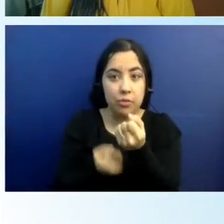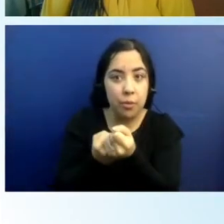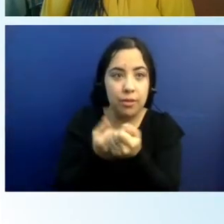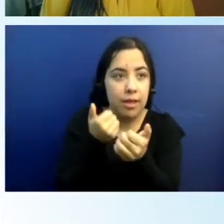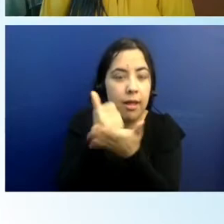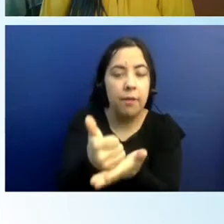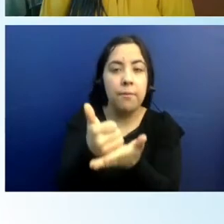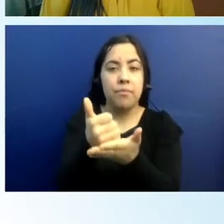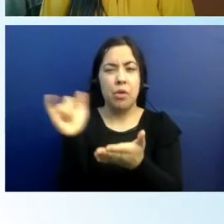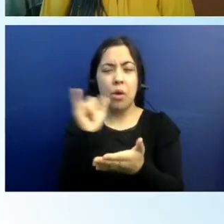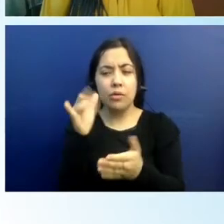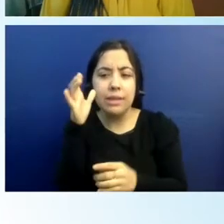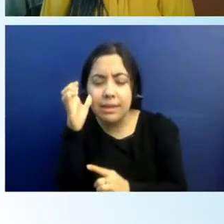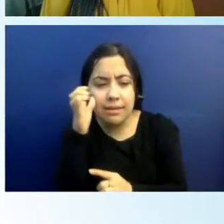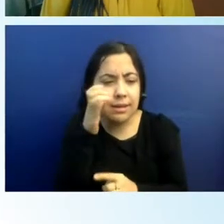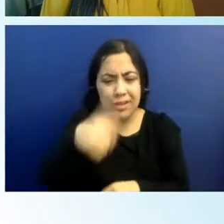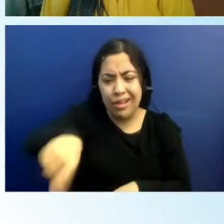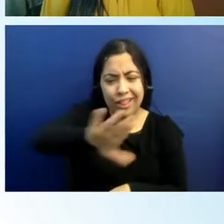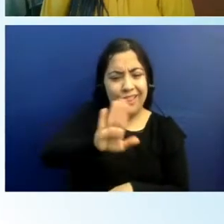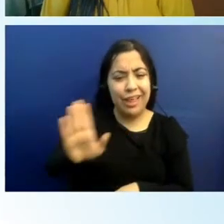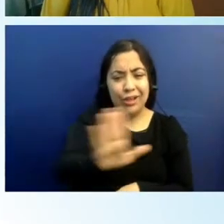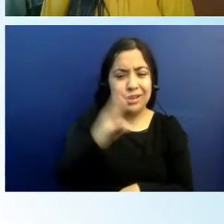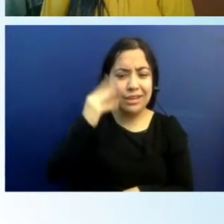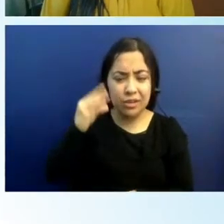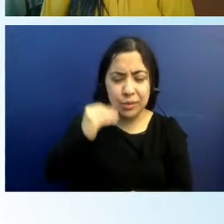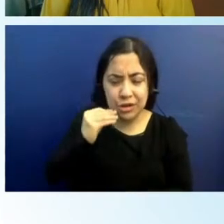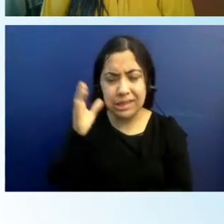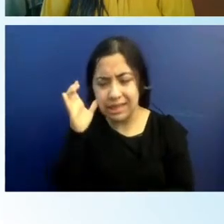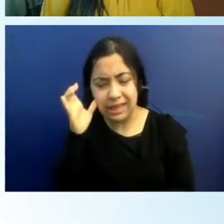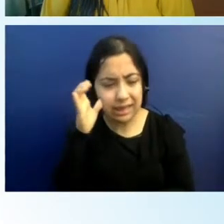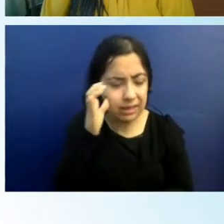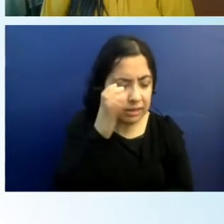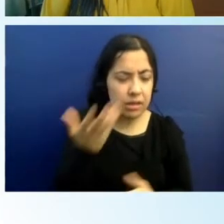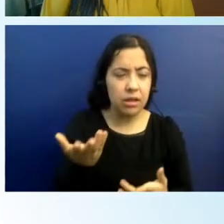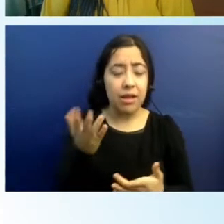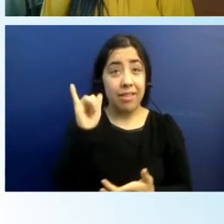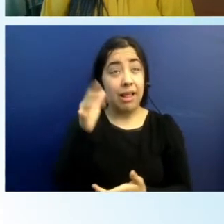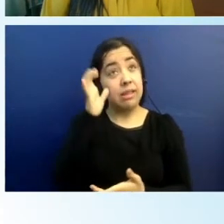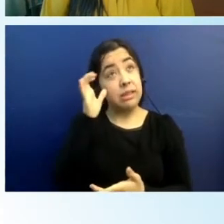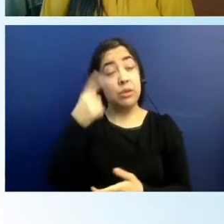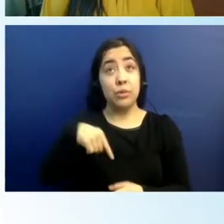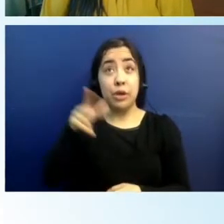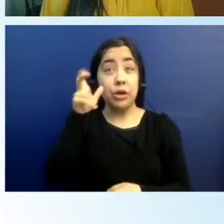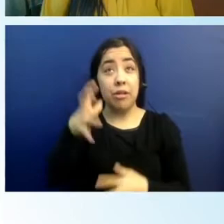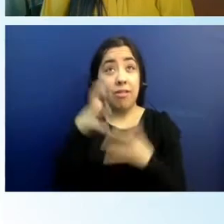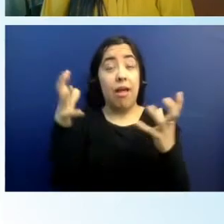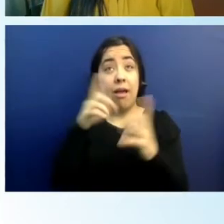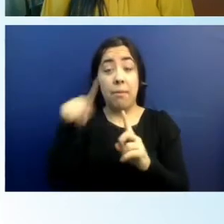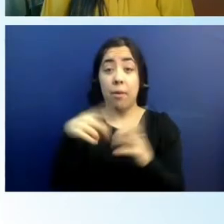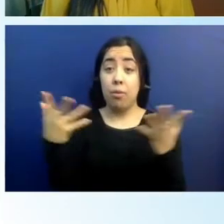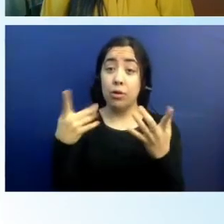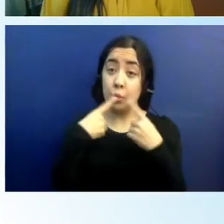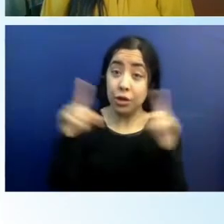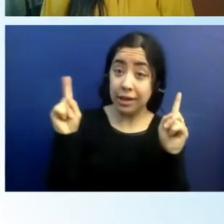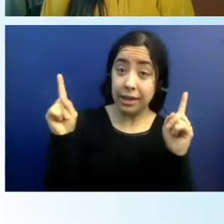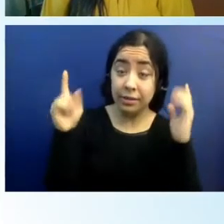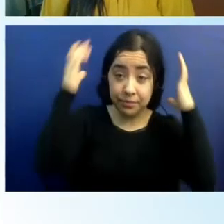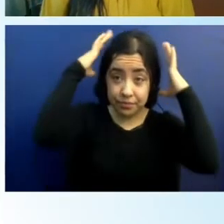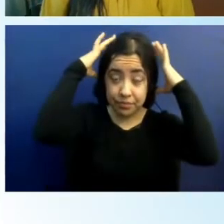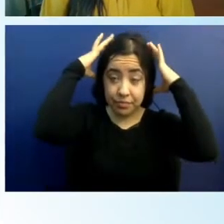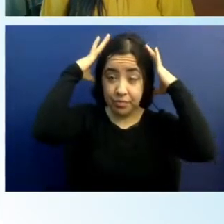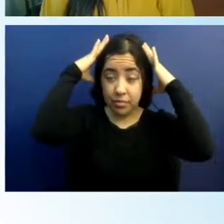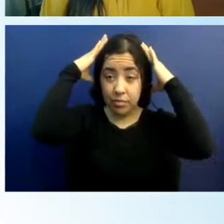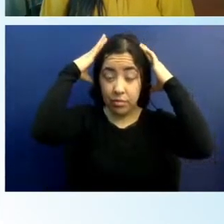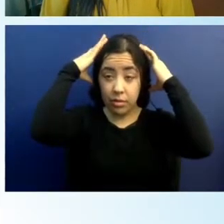on the ground? And in that listening, you know, heard a lot about what was working, heard a lot about what wasn't